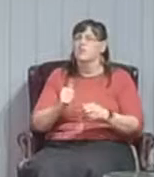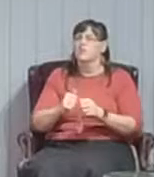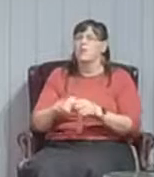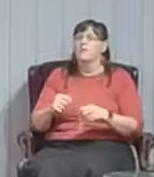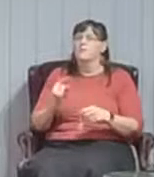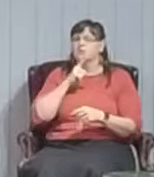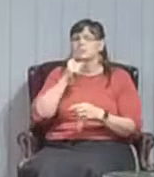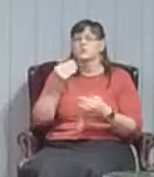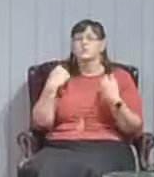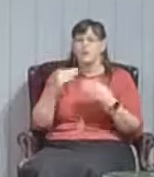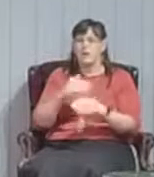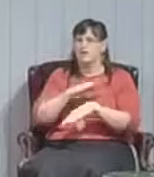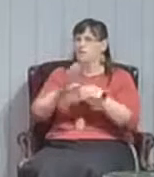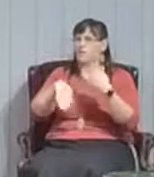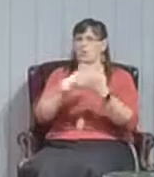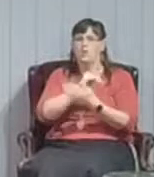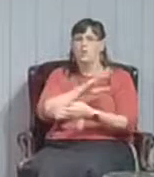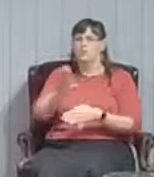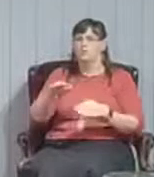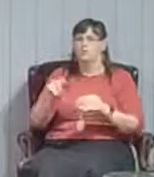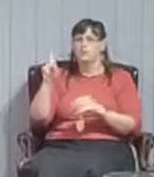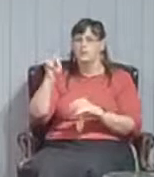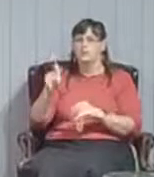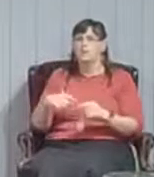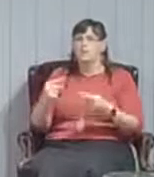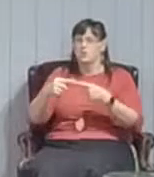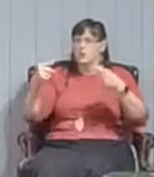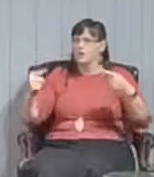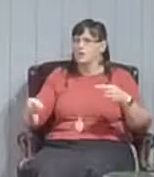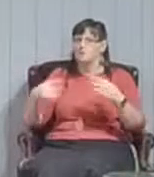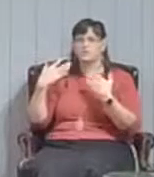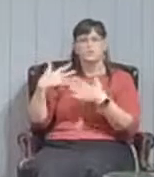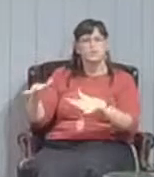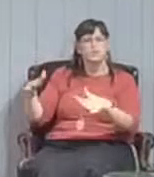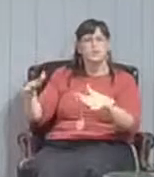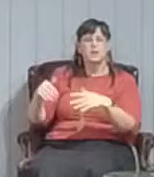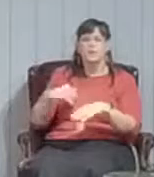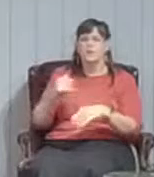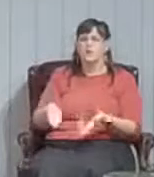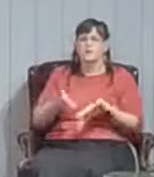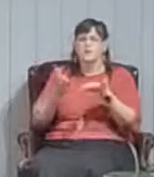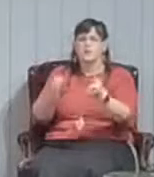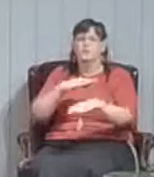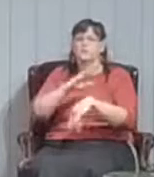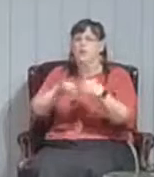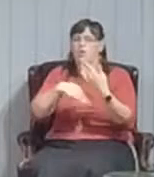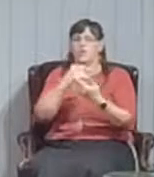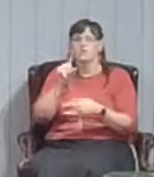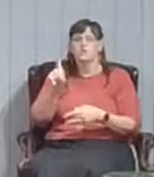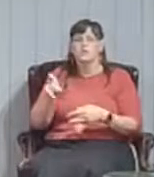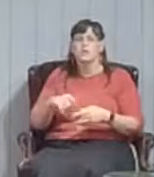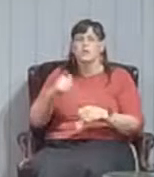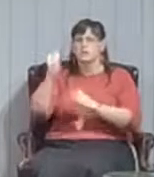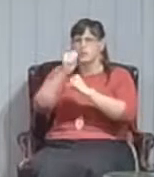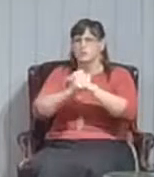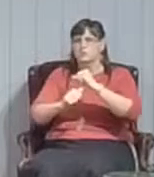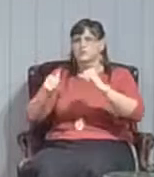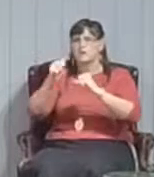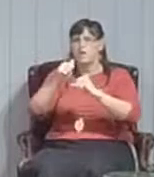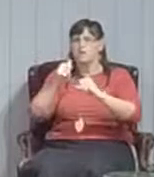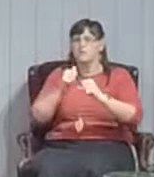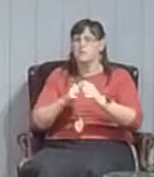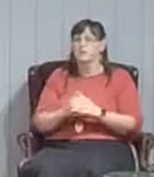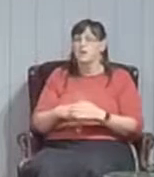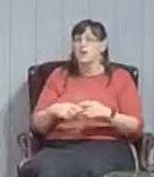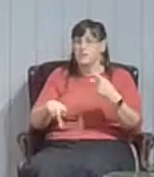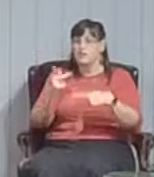the resources you need. I'll make sure that your enemies are taken care of. I'll give you everything you need so that you're safe. And boy, there were